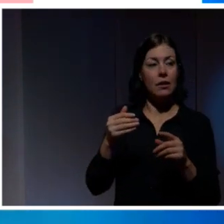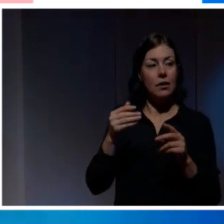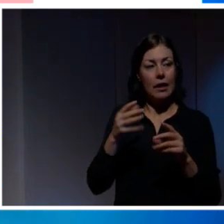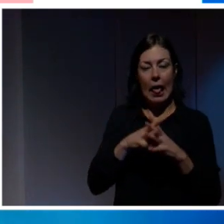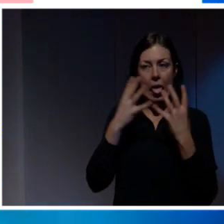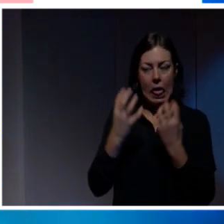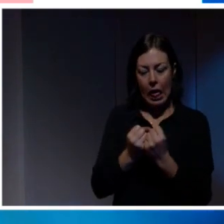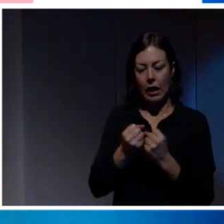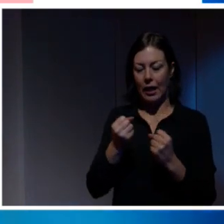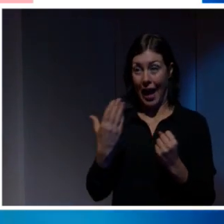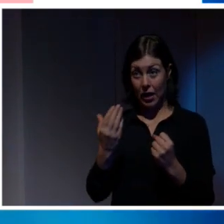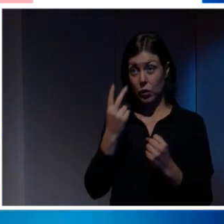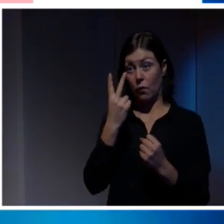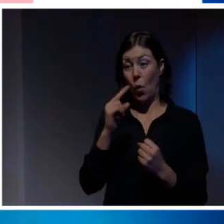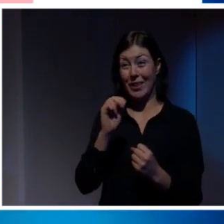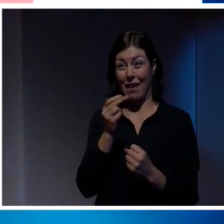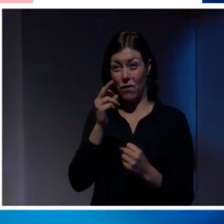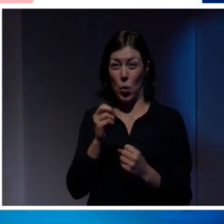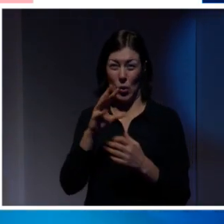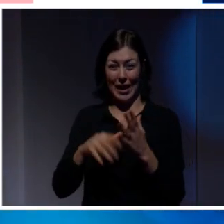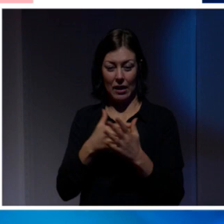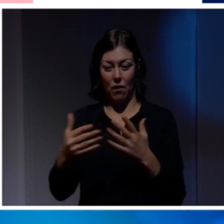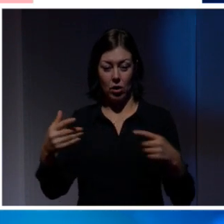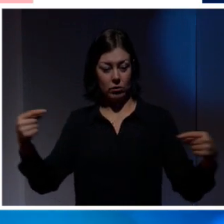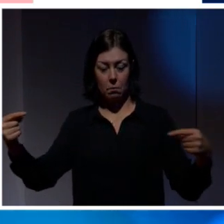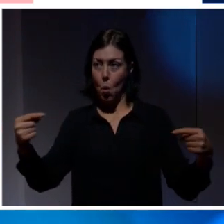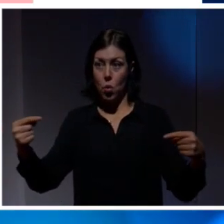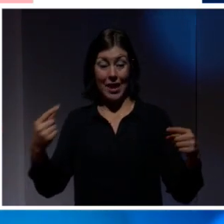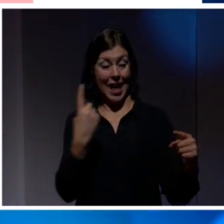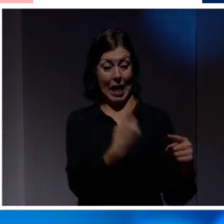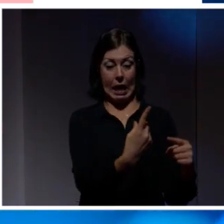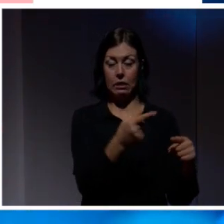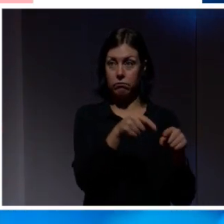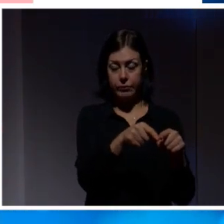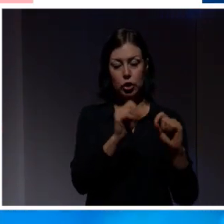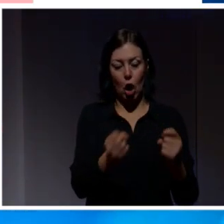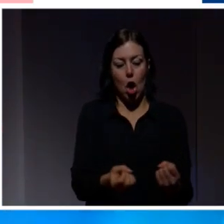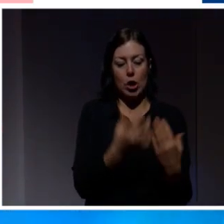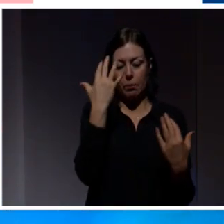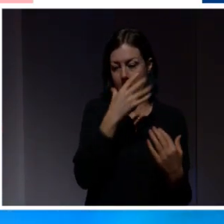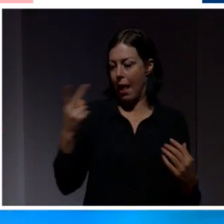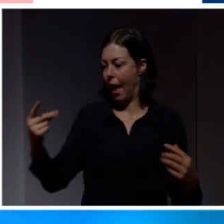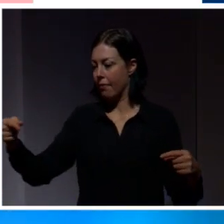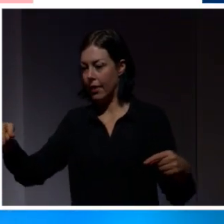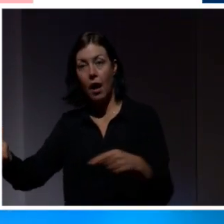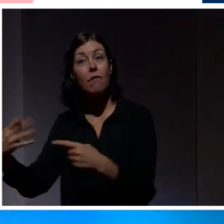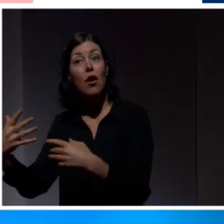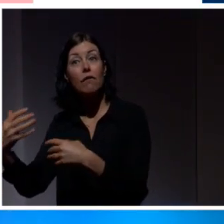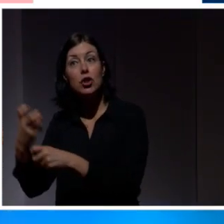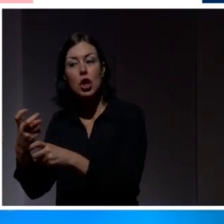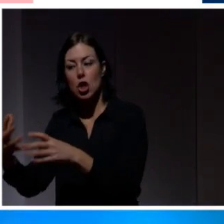put two neural networks against each other. One tries to solve a problem, and the other one, what it tries to do